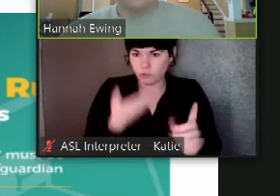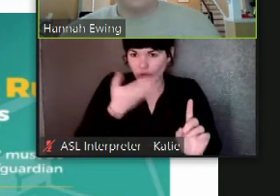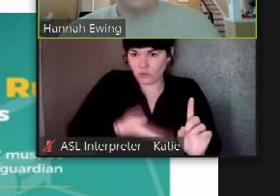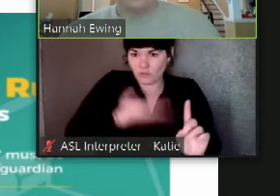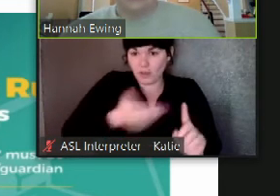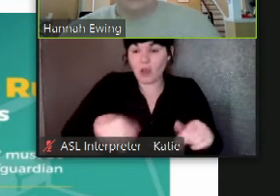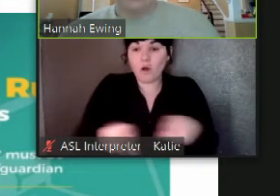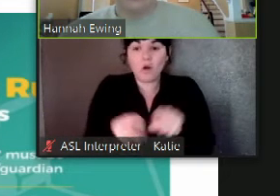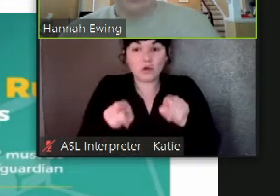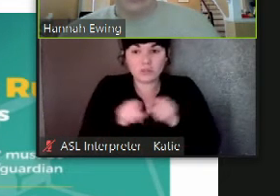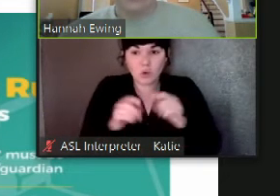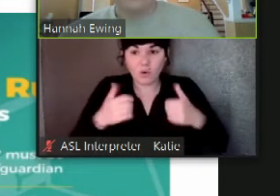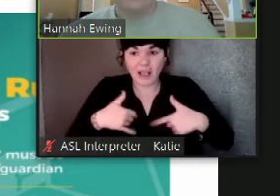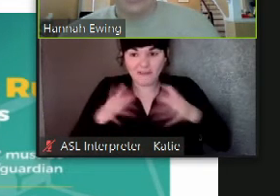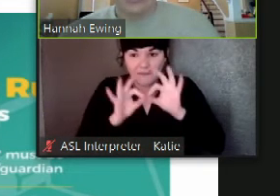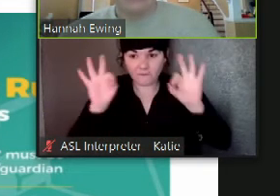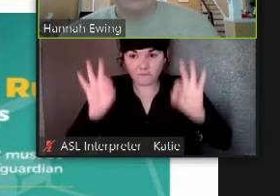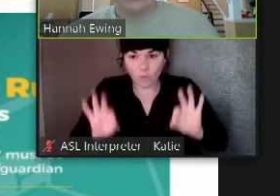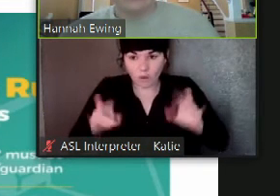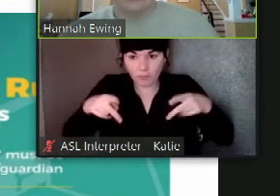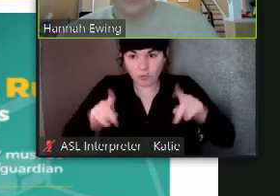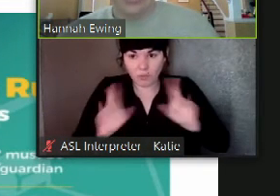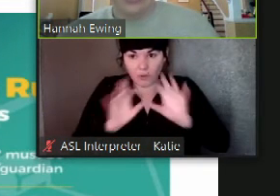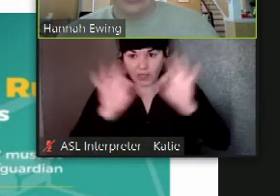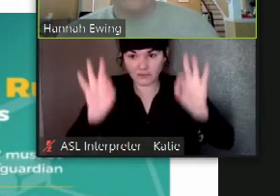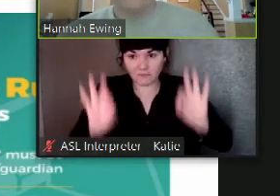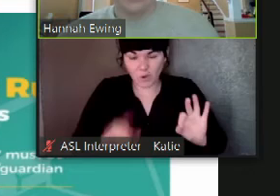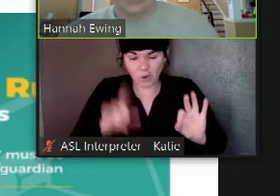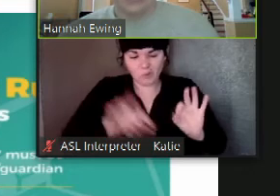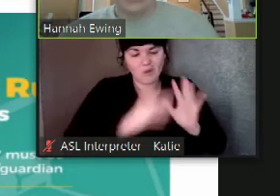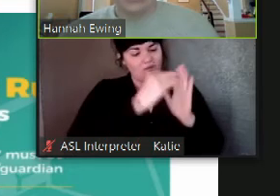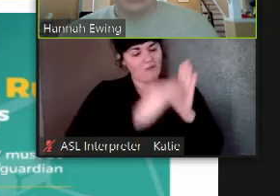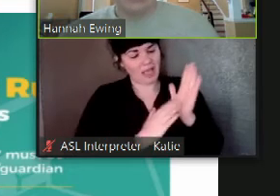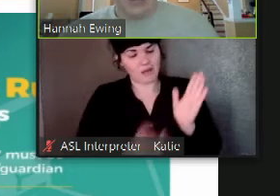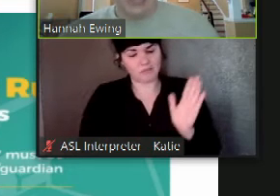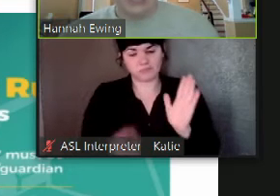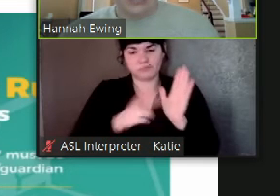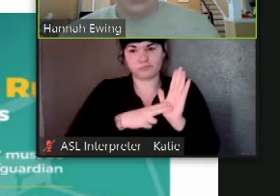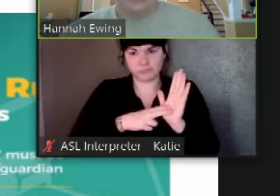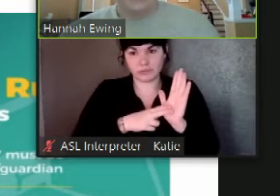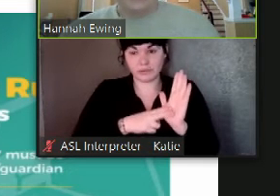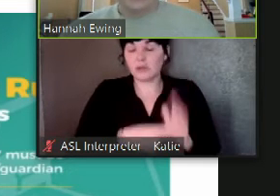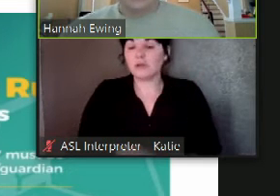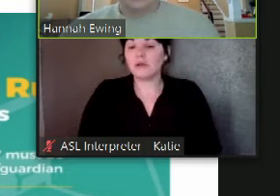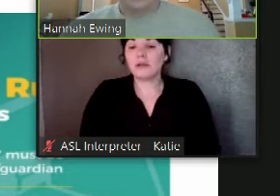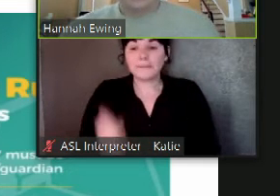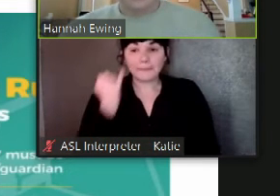there is no good neighbor reimbursement for anyone under the age of 18 to be vaccinated.